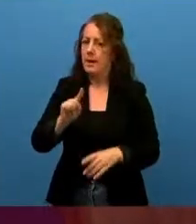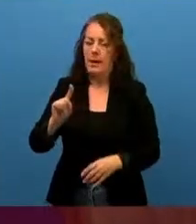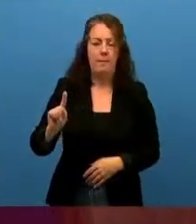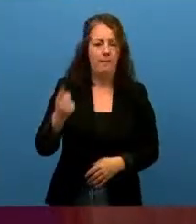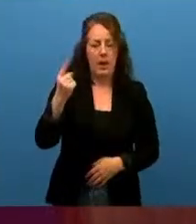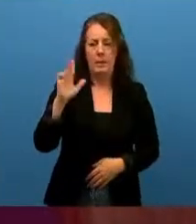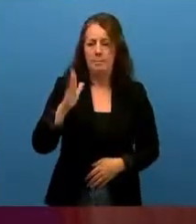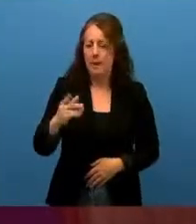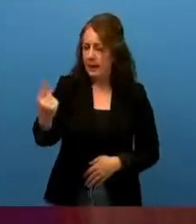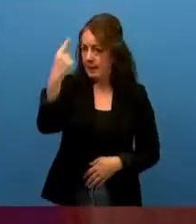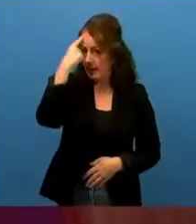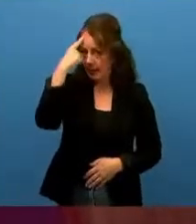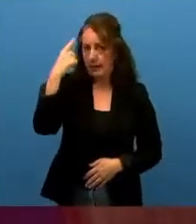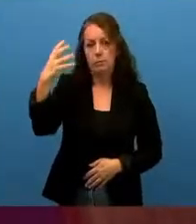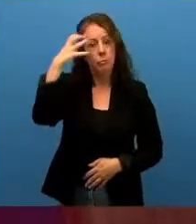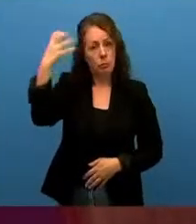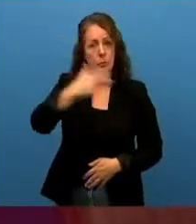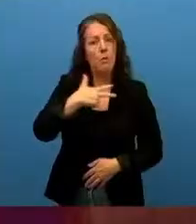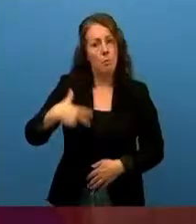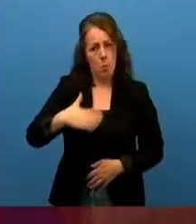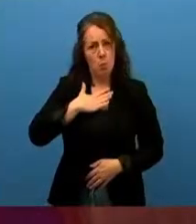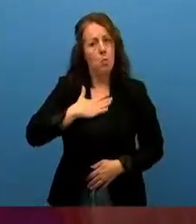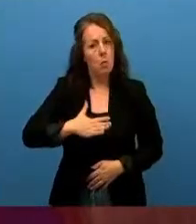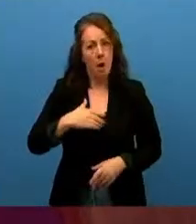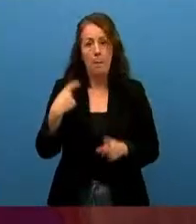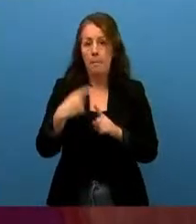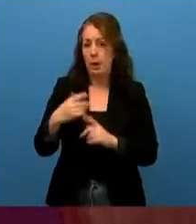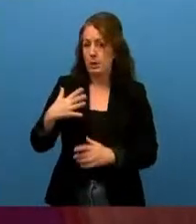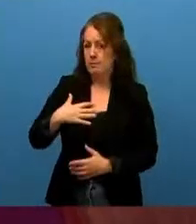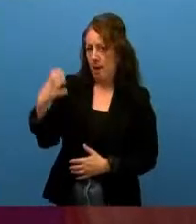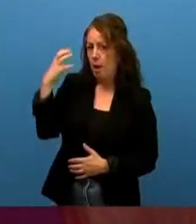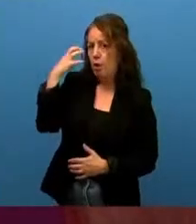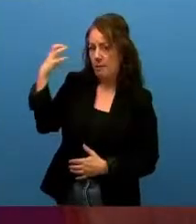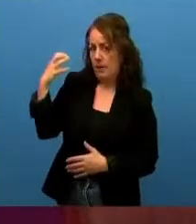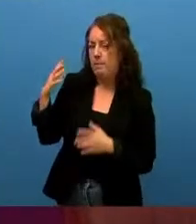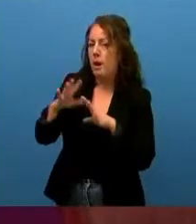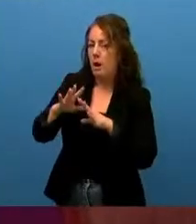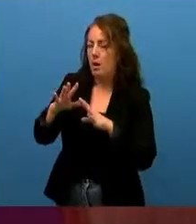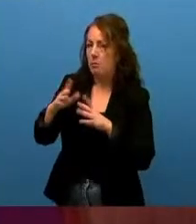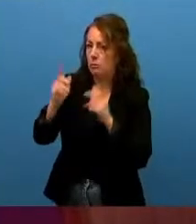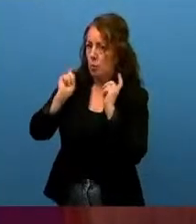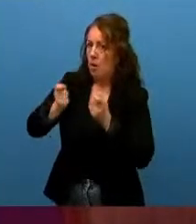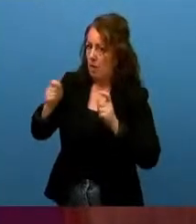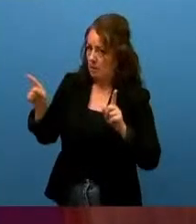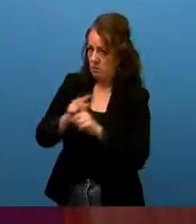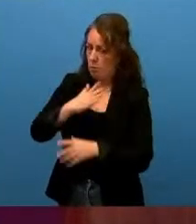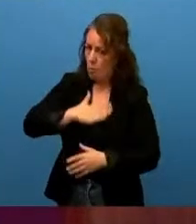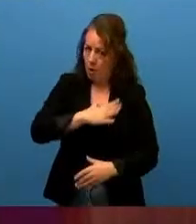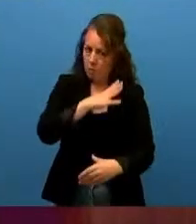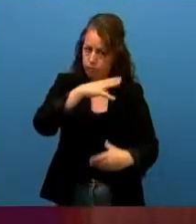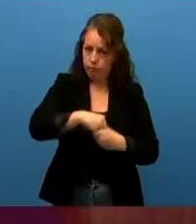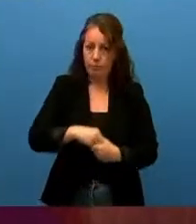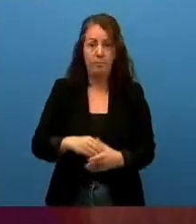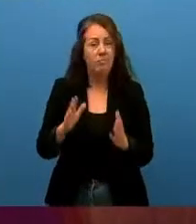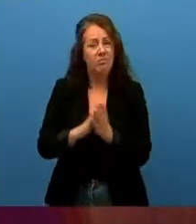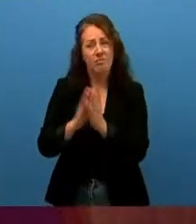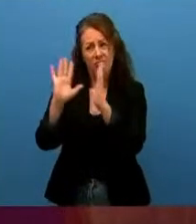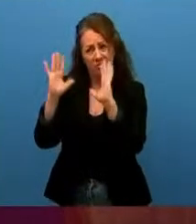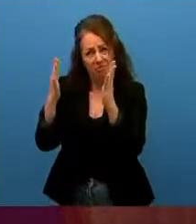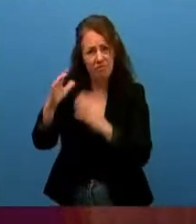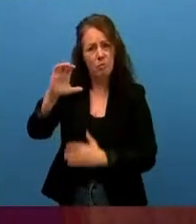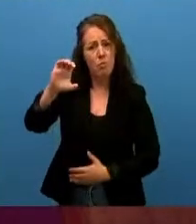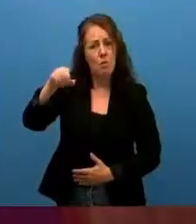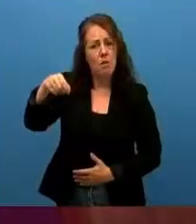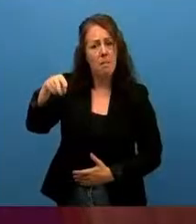Danish government and for my government in Greenland. We commend the expert mechanisms of the rights of Indigenous people